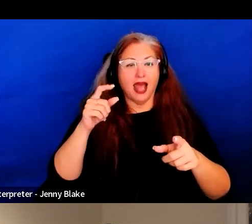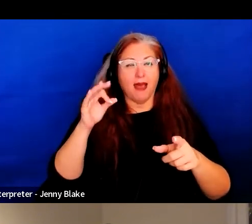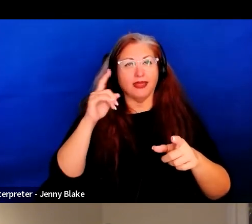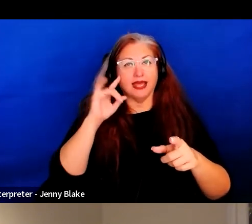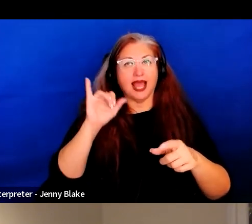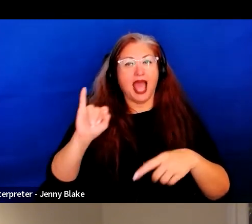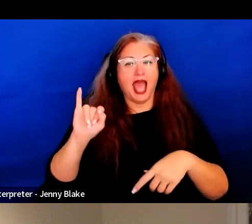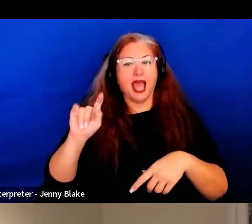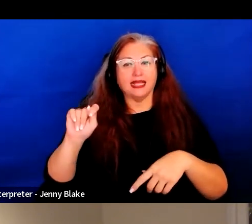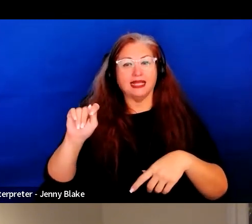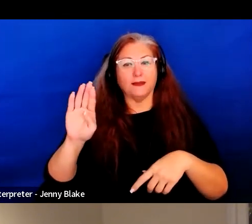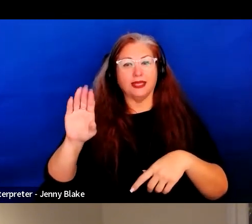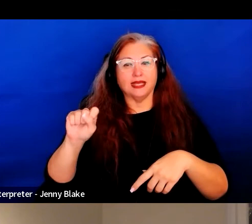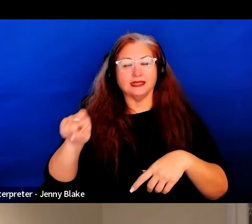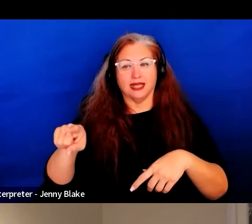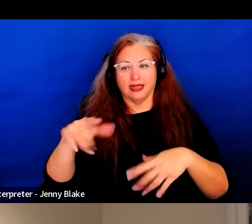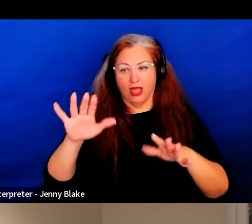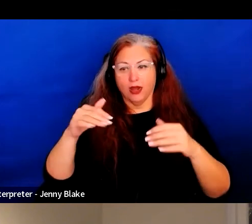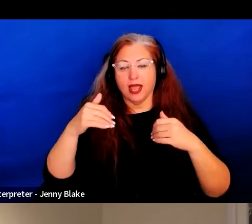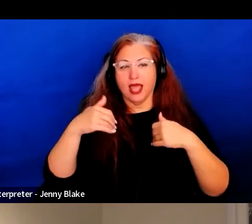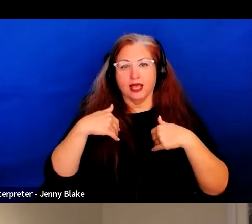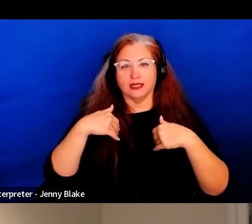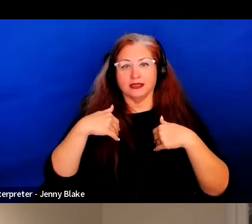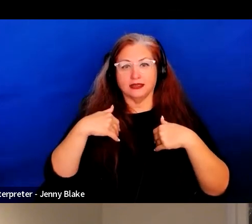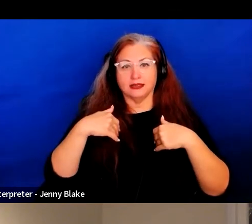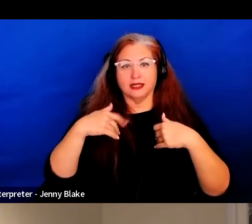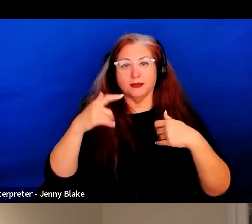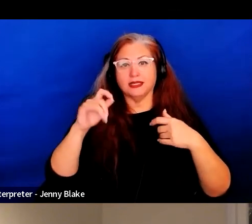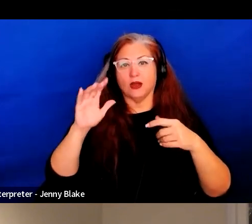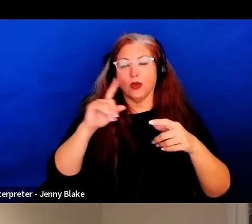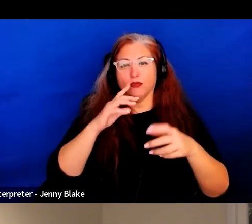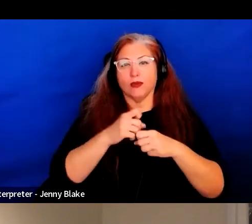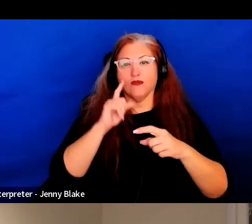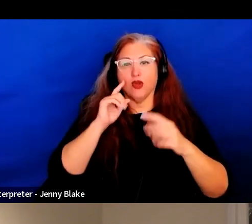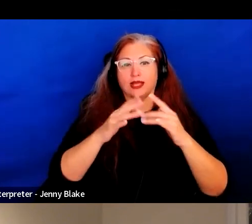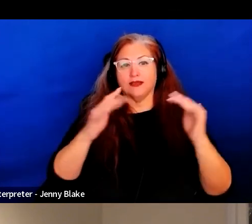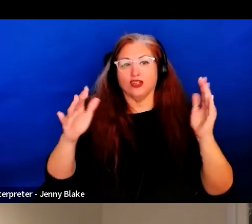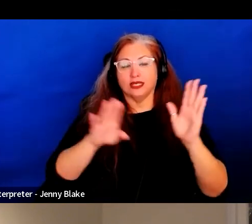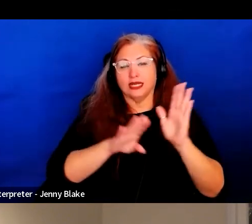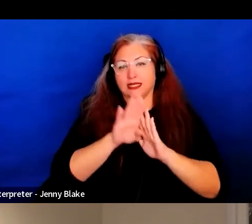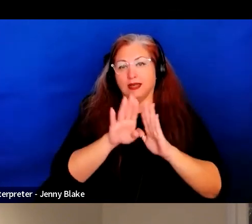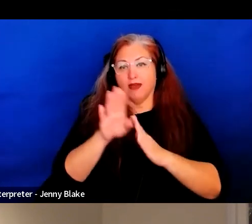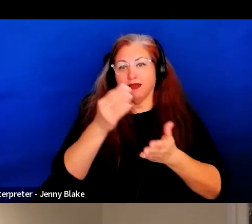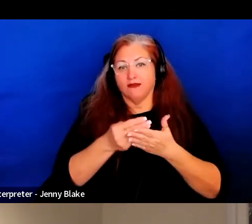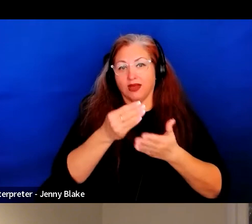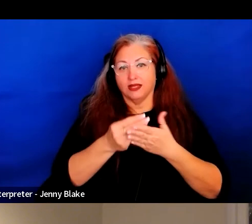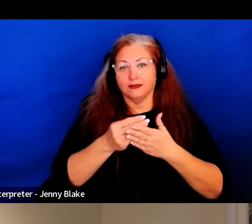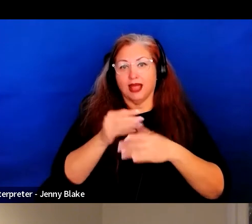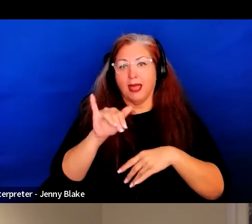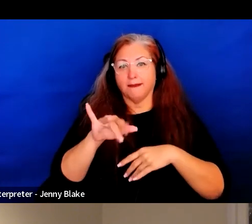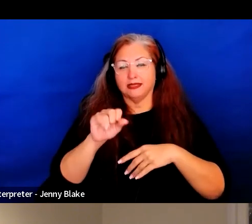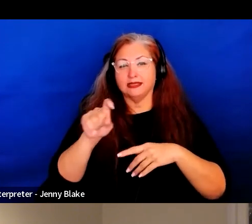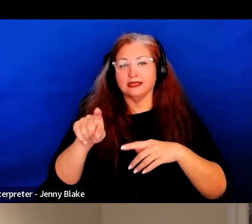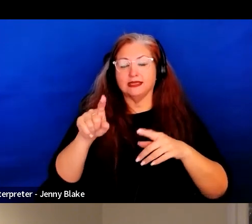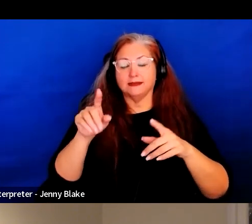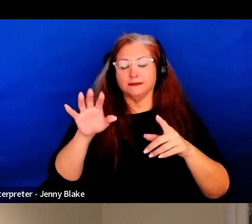ITVS. ITVS has a fund that I was actually a recipient of, the Diversity Development Fund, that's specifically